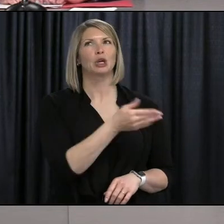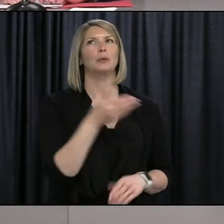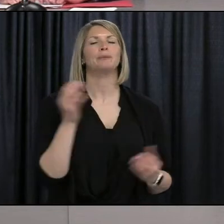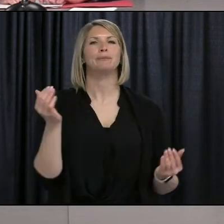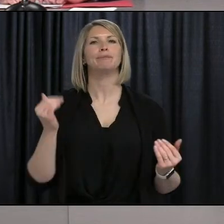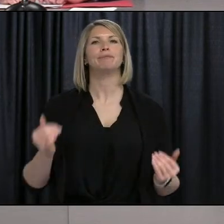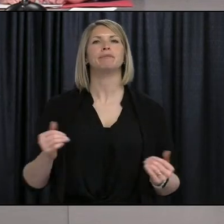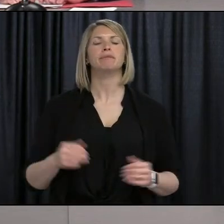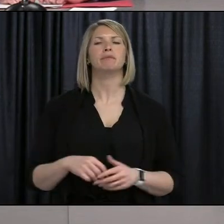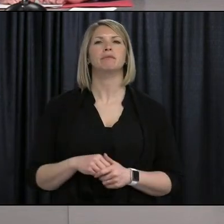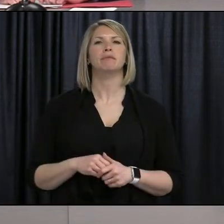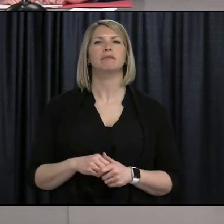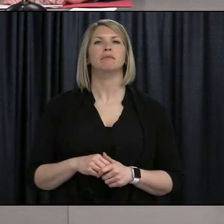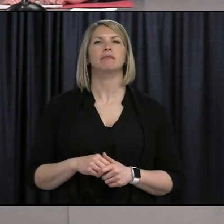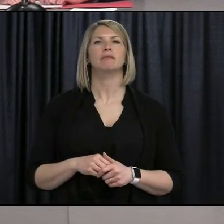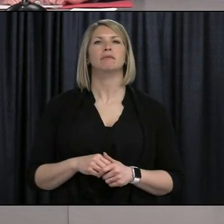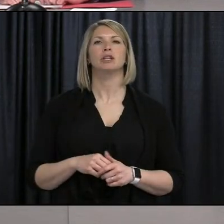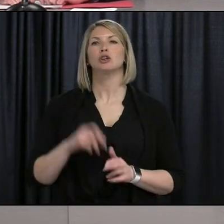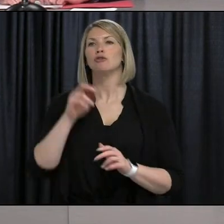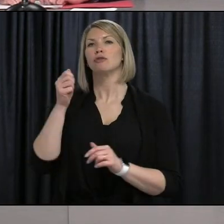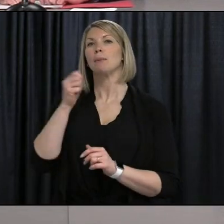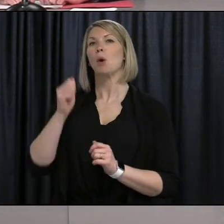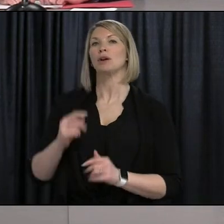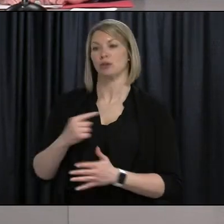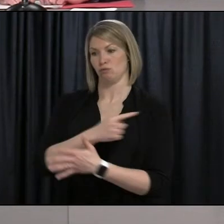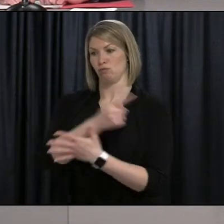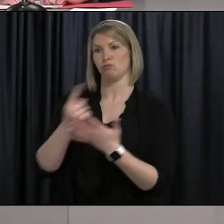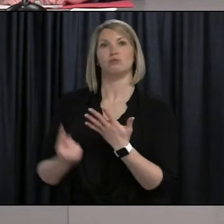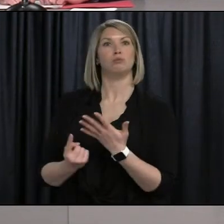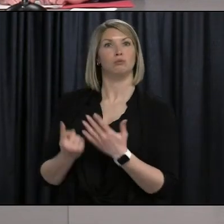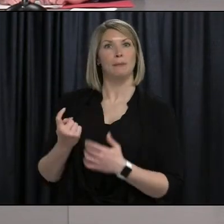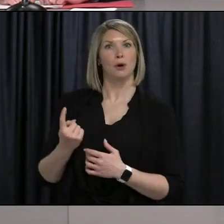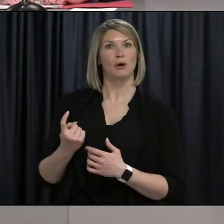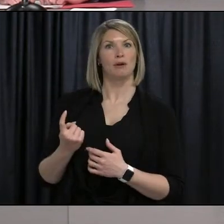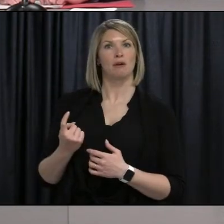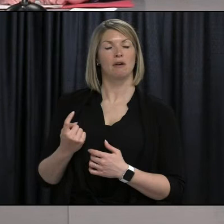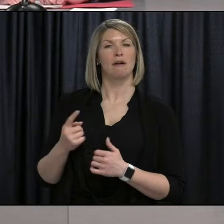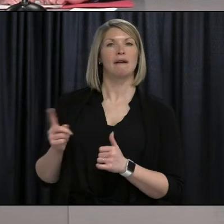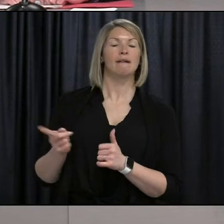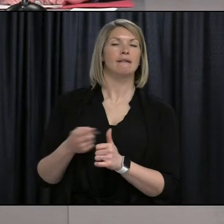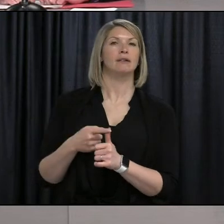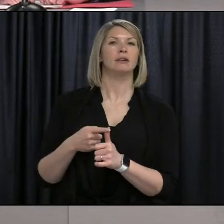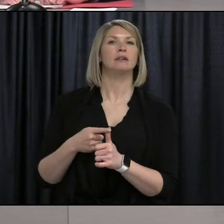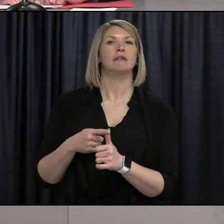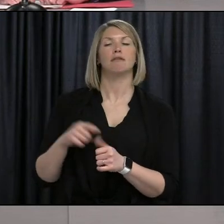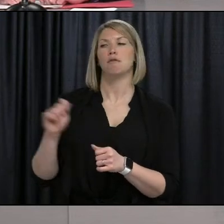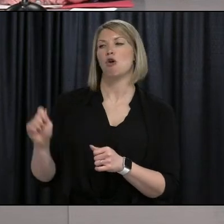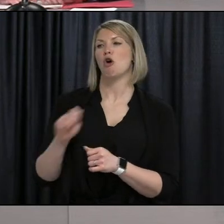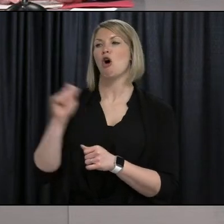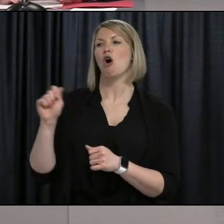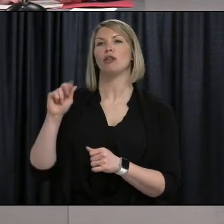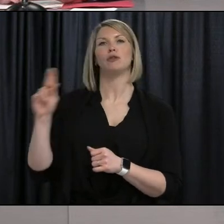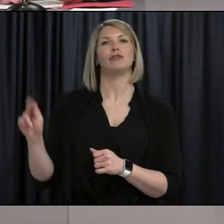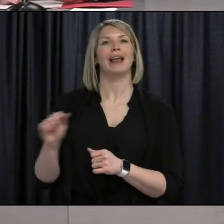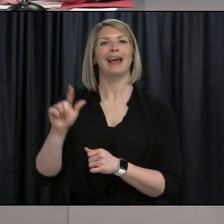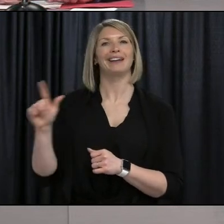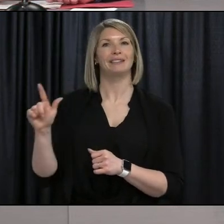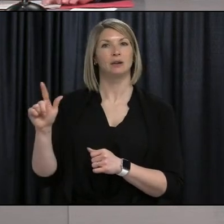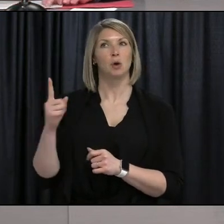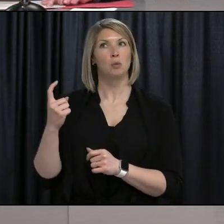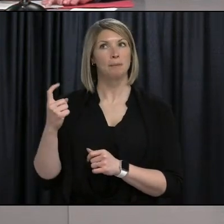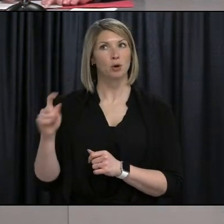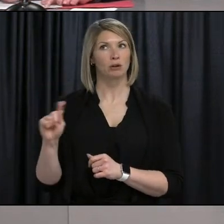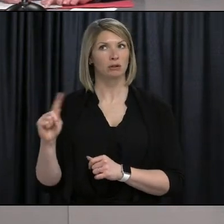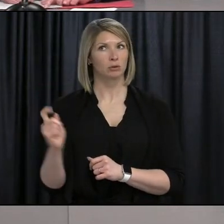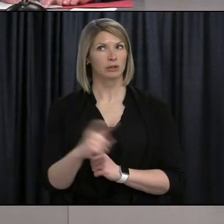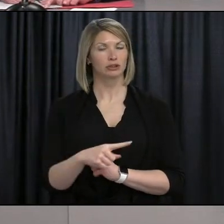I will now go back through each reporter to see if you have one final question. Elizabeth Whitten with All Newfoundland Labrador. Do you have a final question?